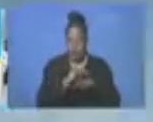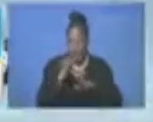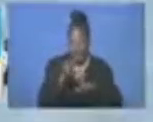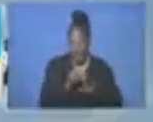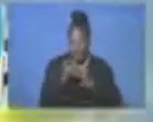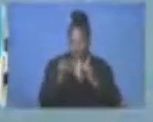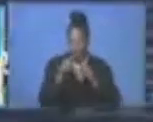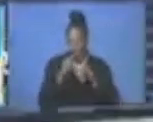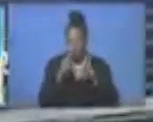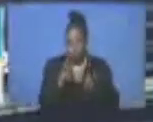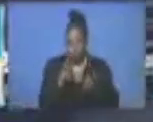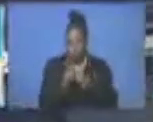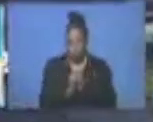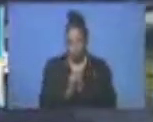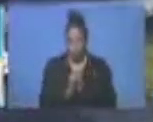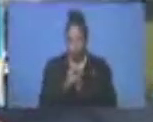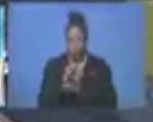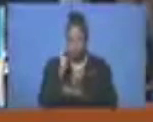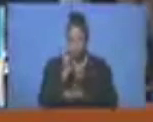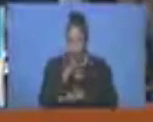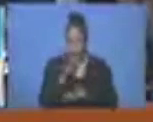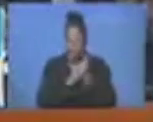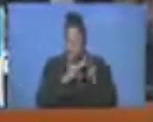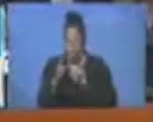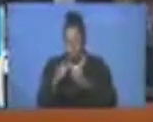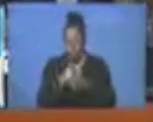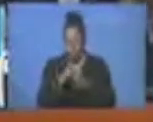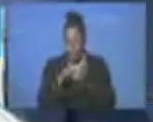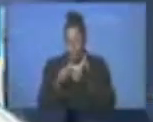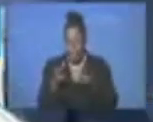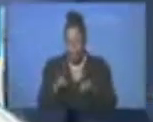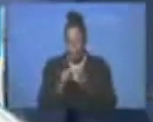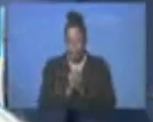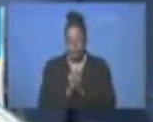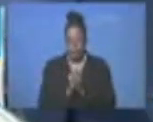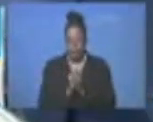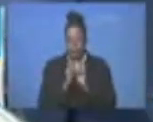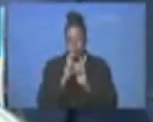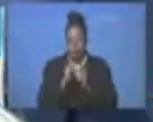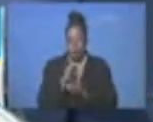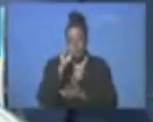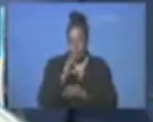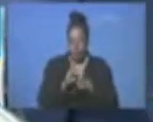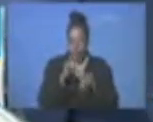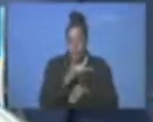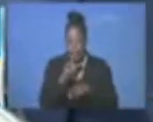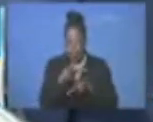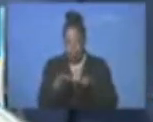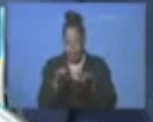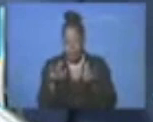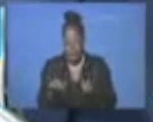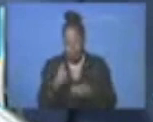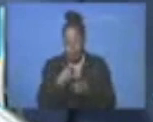question is, will everything be in place to make this happen? We're putting all the resources in place now. You know, we have programs and now where we are outreaching to